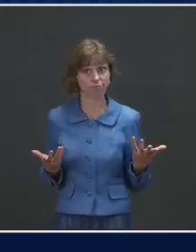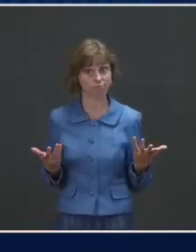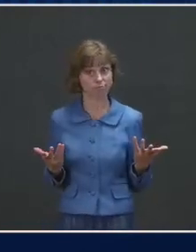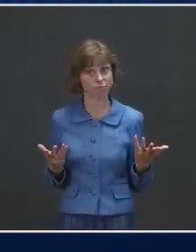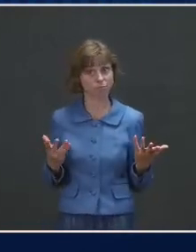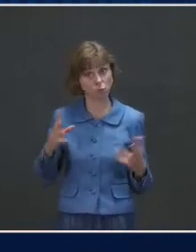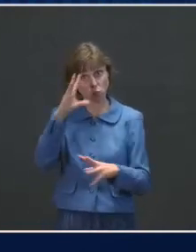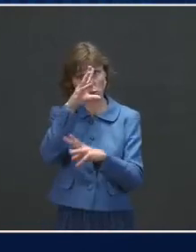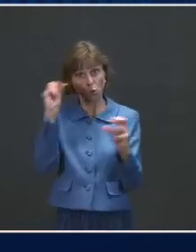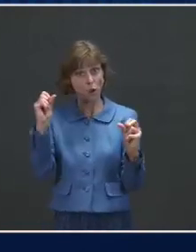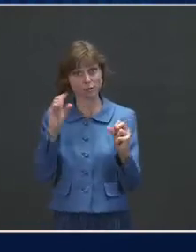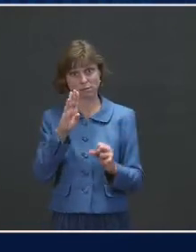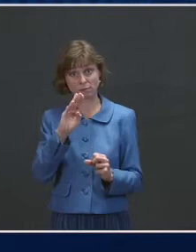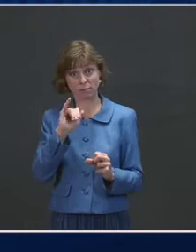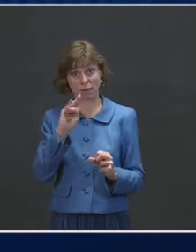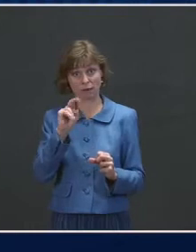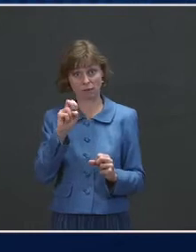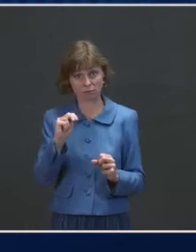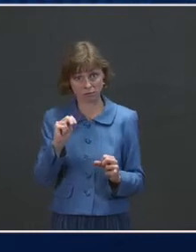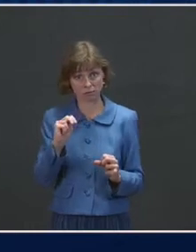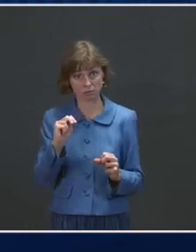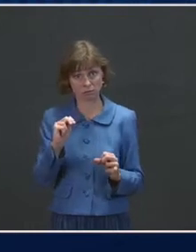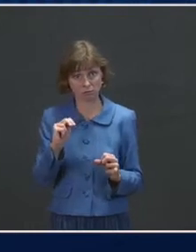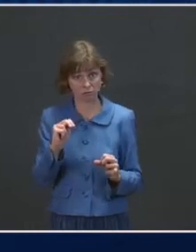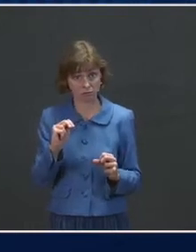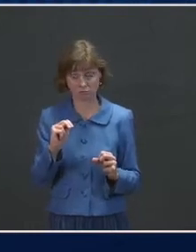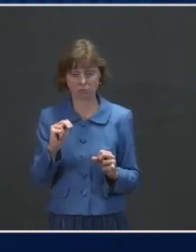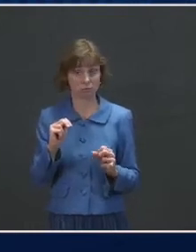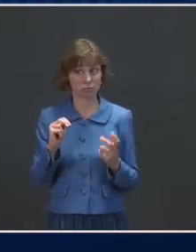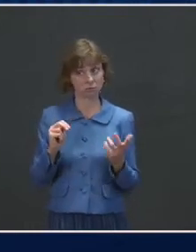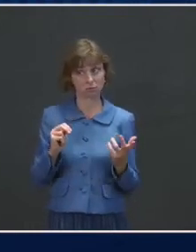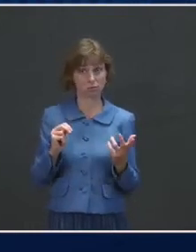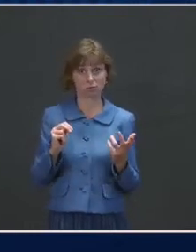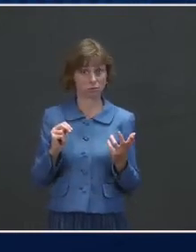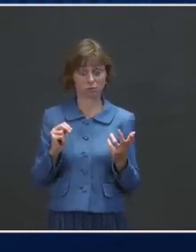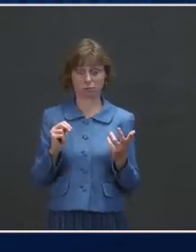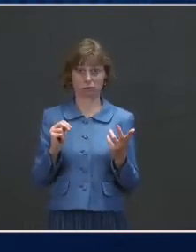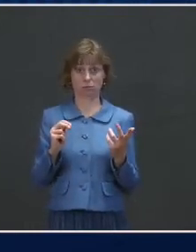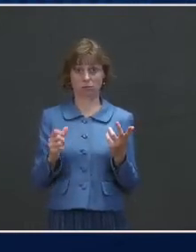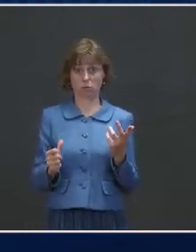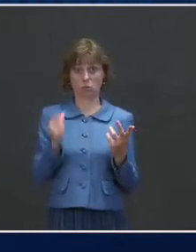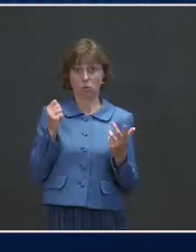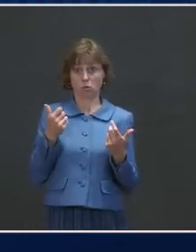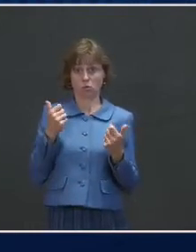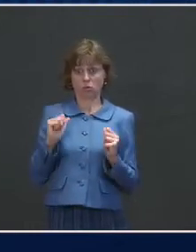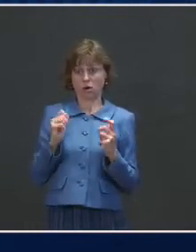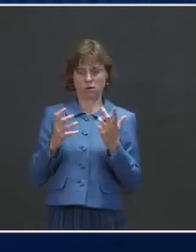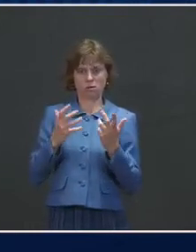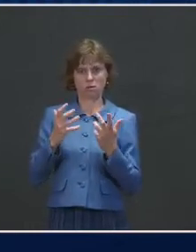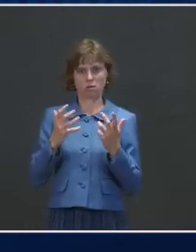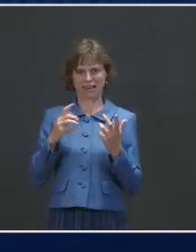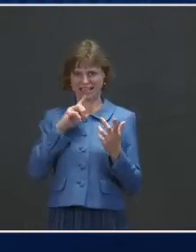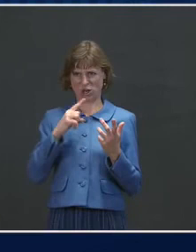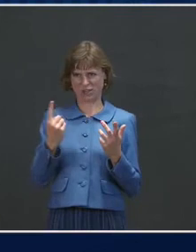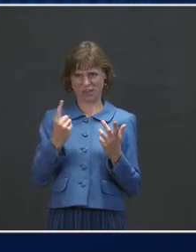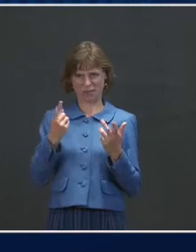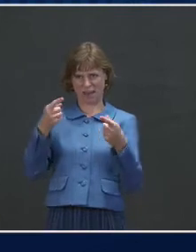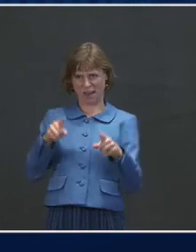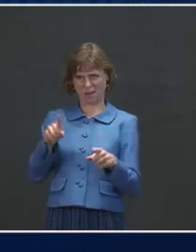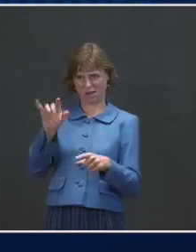to, you know, try to work, you know, really hard to curry favor? Is there something happening